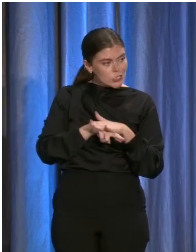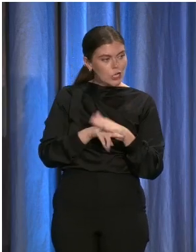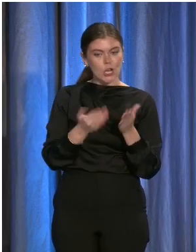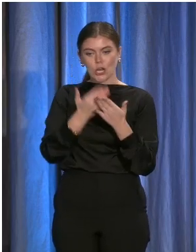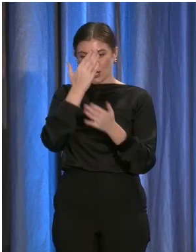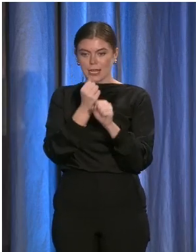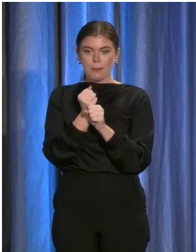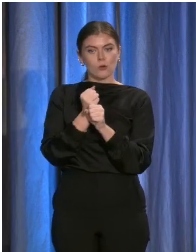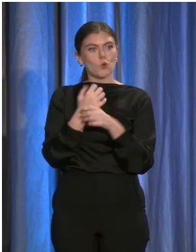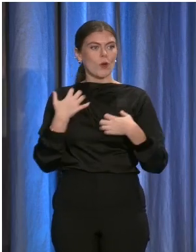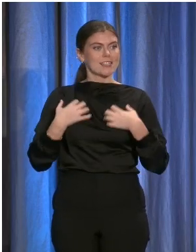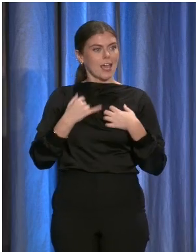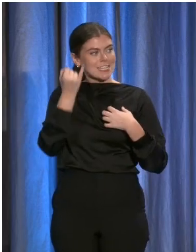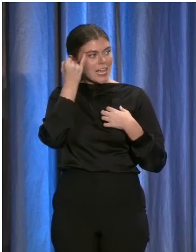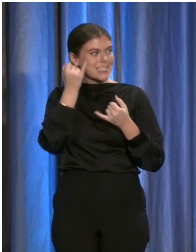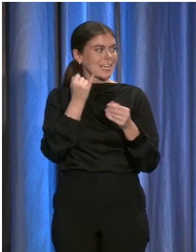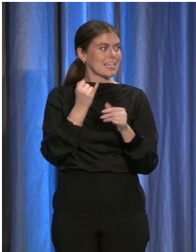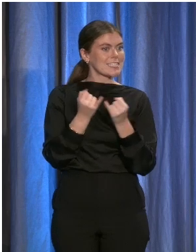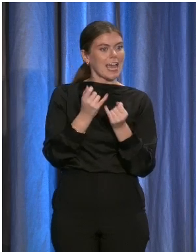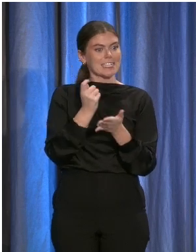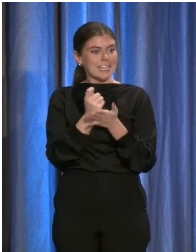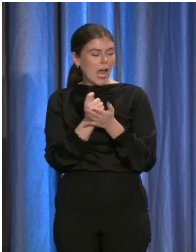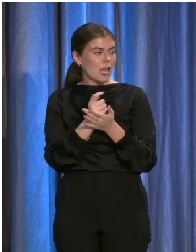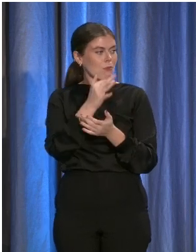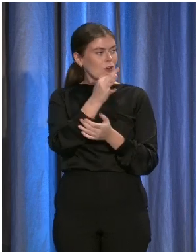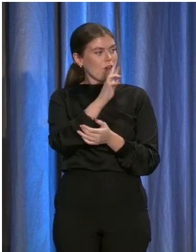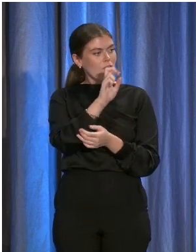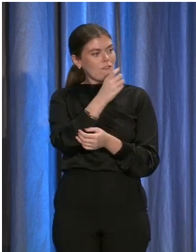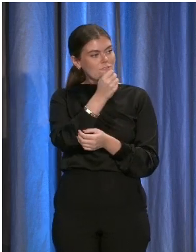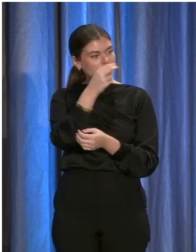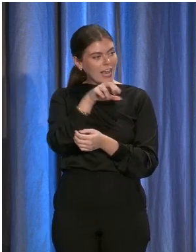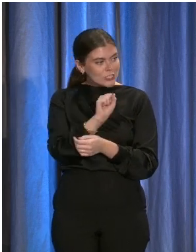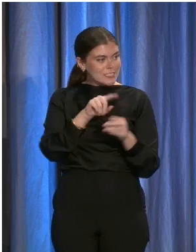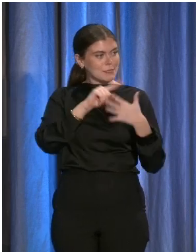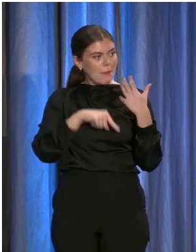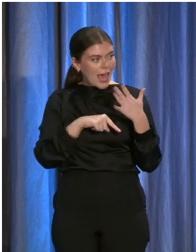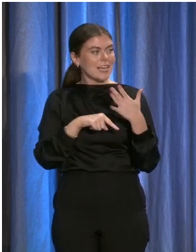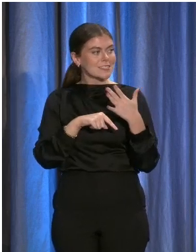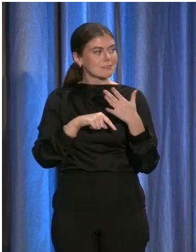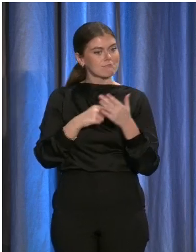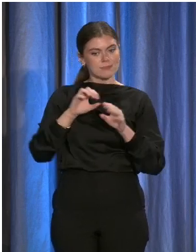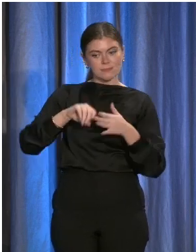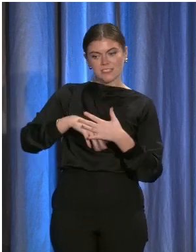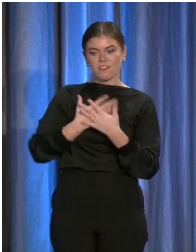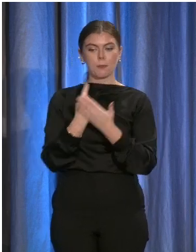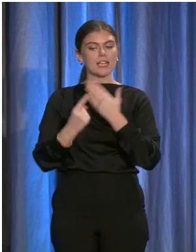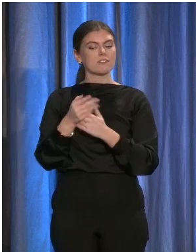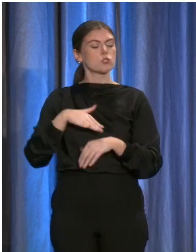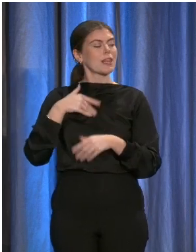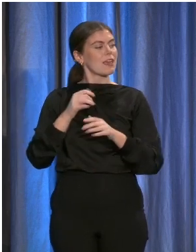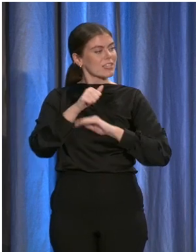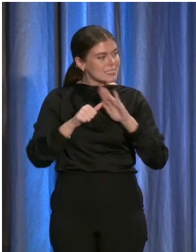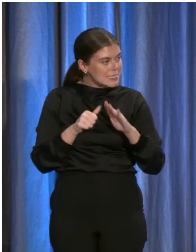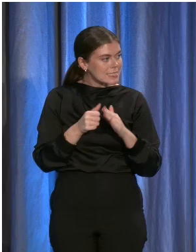as time, fractions and decimals, developing independent living skills, learning how to cook, learning how to